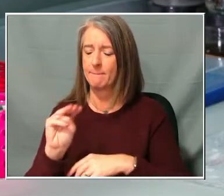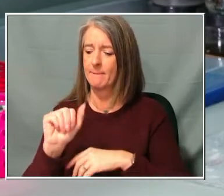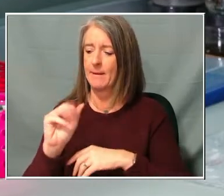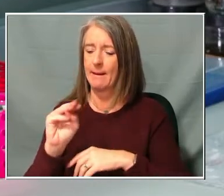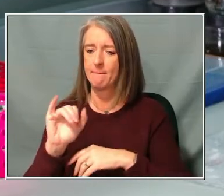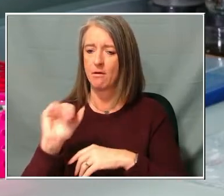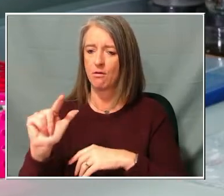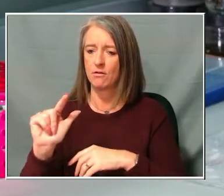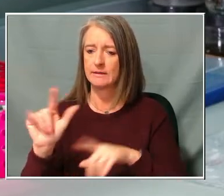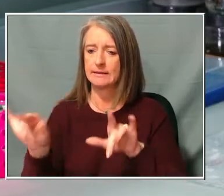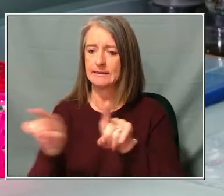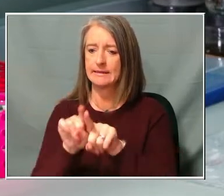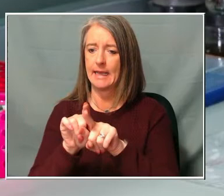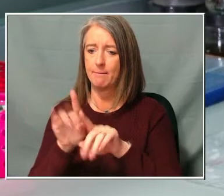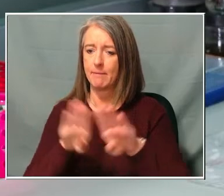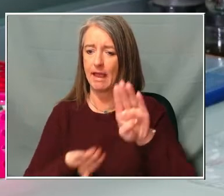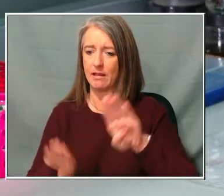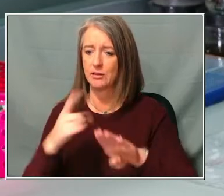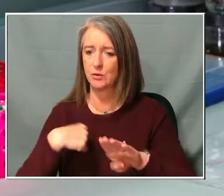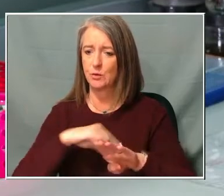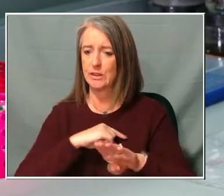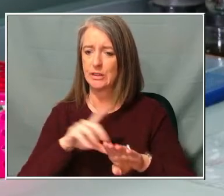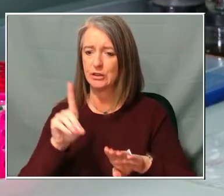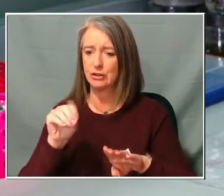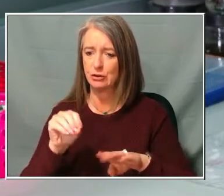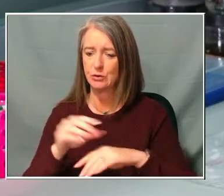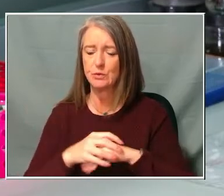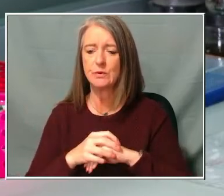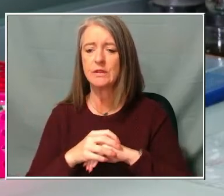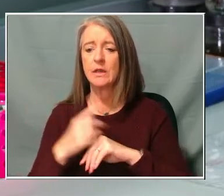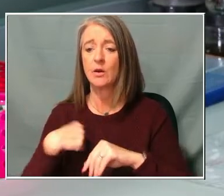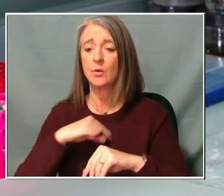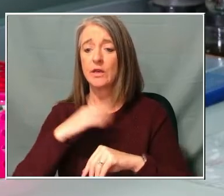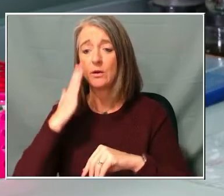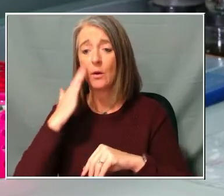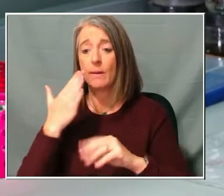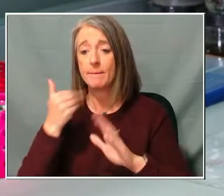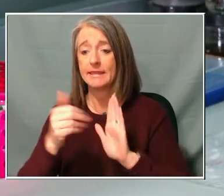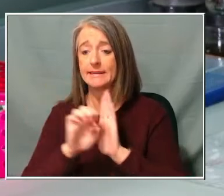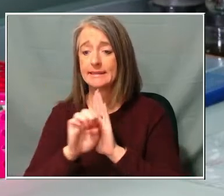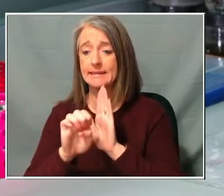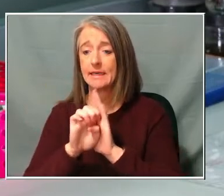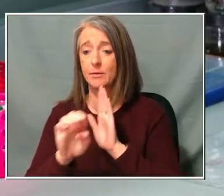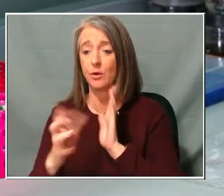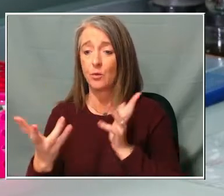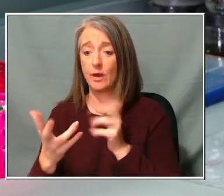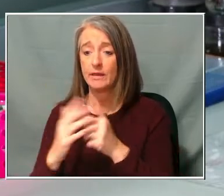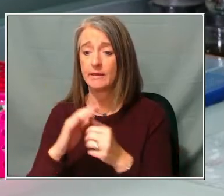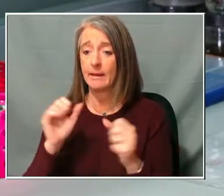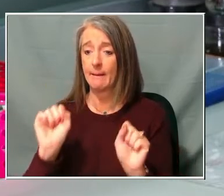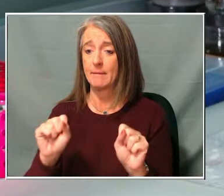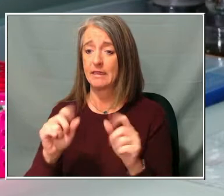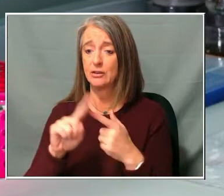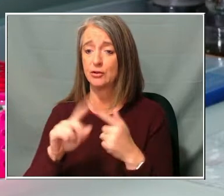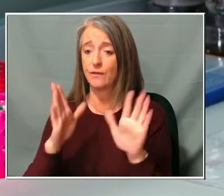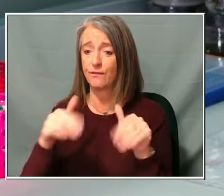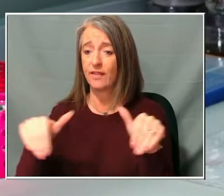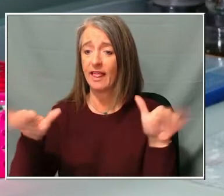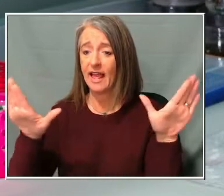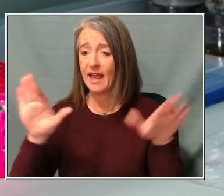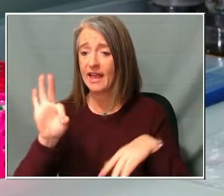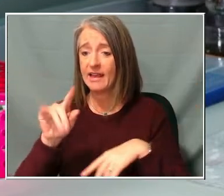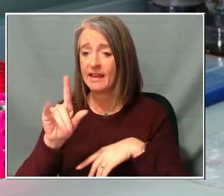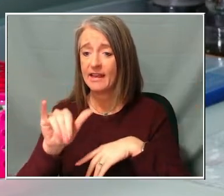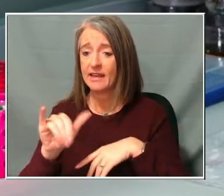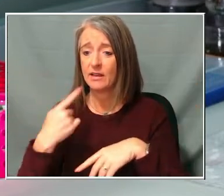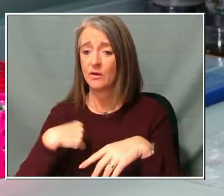same biology that we do, but they take it to extremes. And we know the best example of that, right, is their ability to fly. They have hands, we have